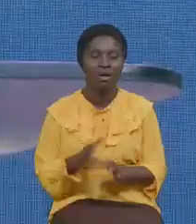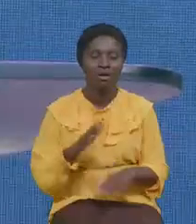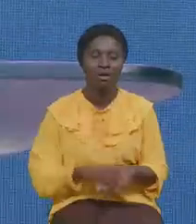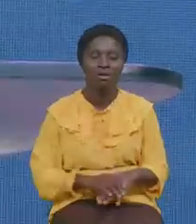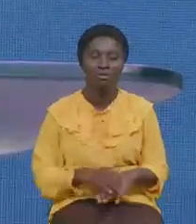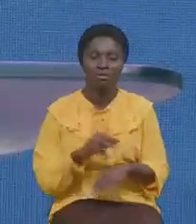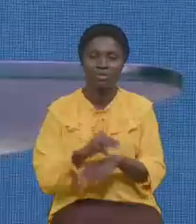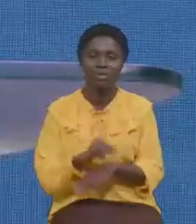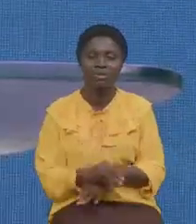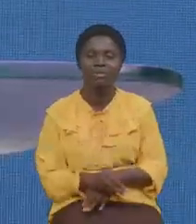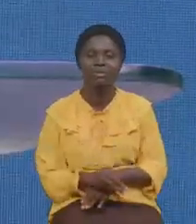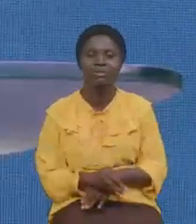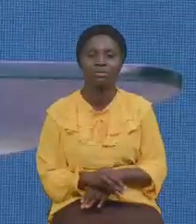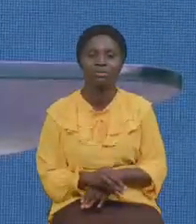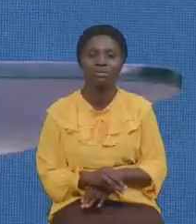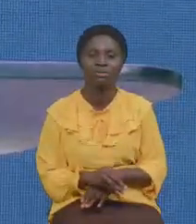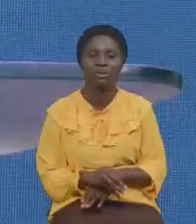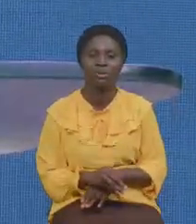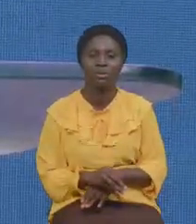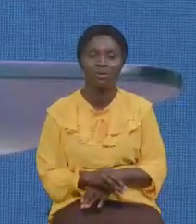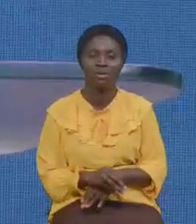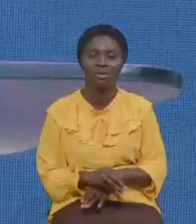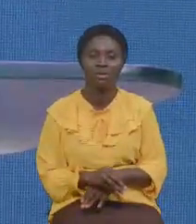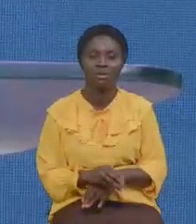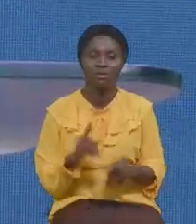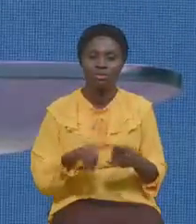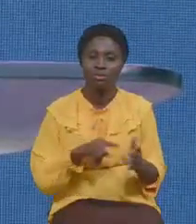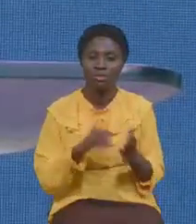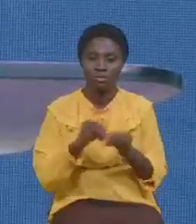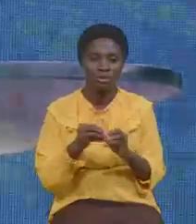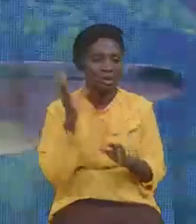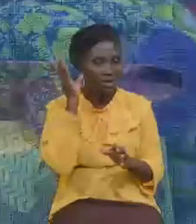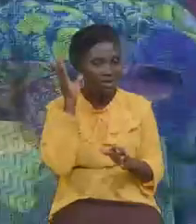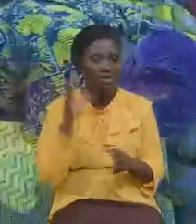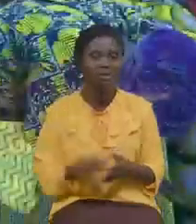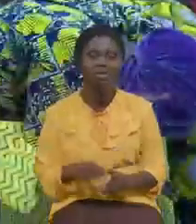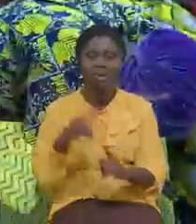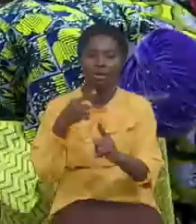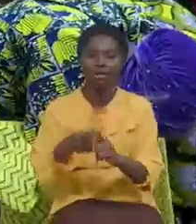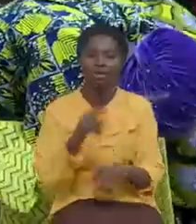SMS or WhatsApp to this number, plus